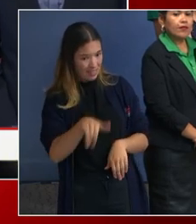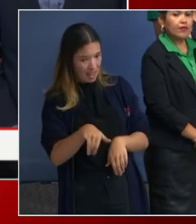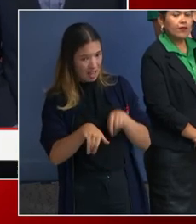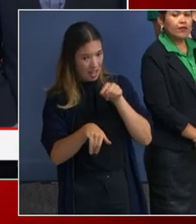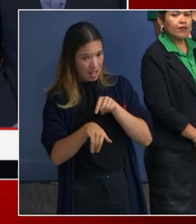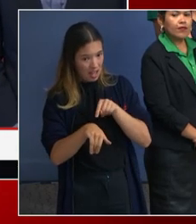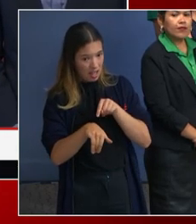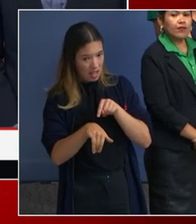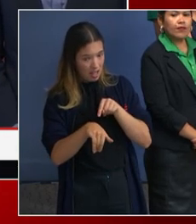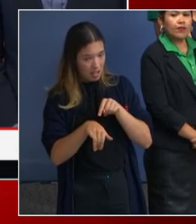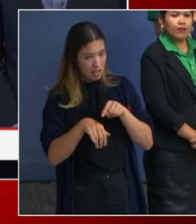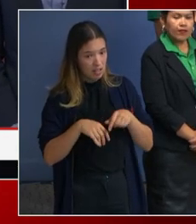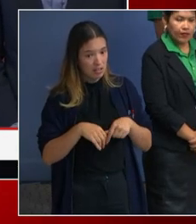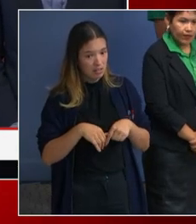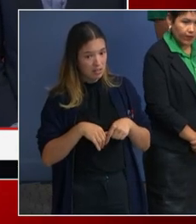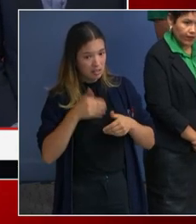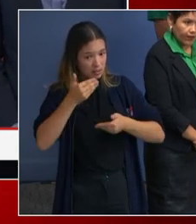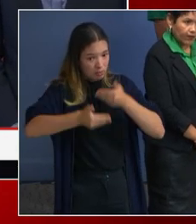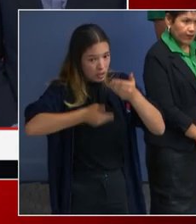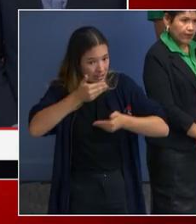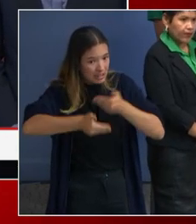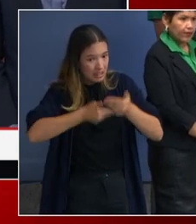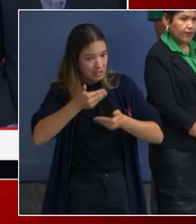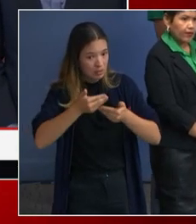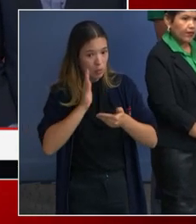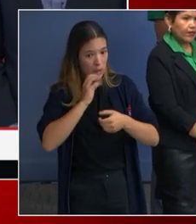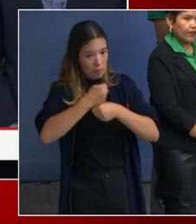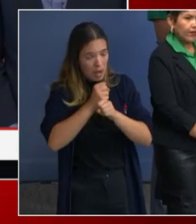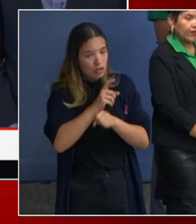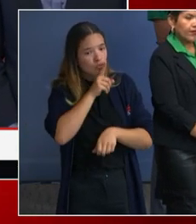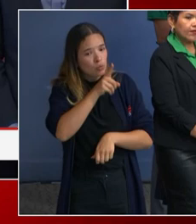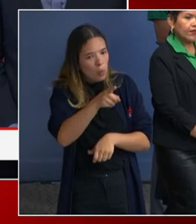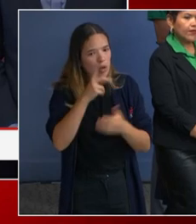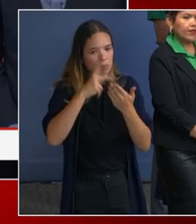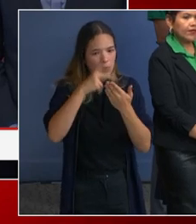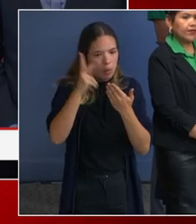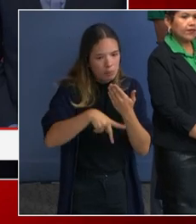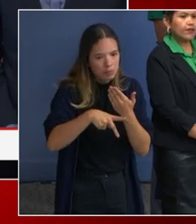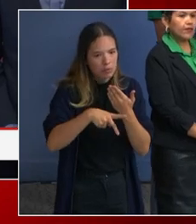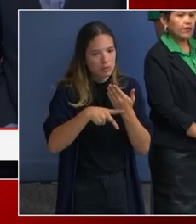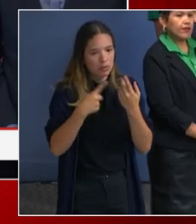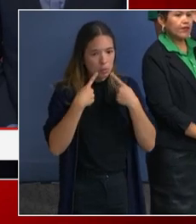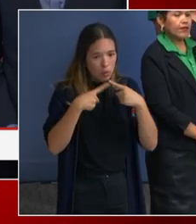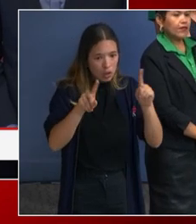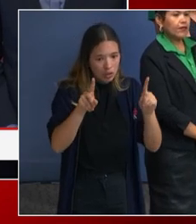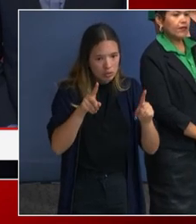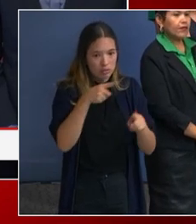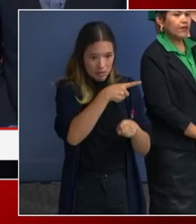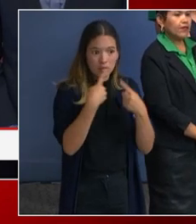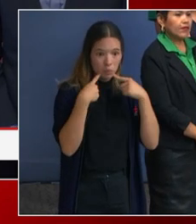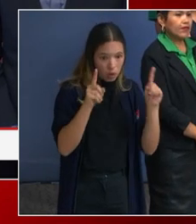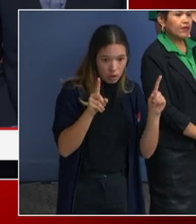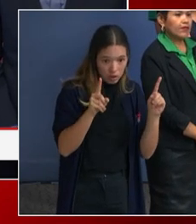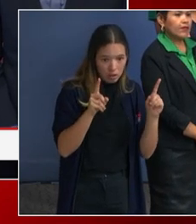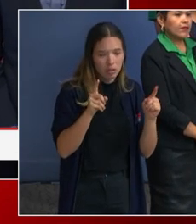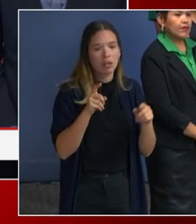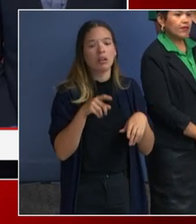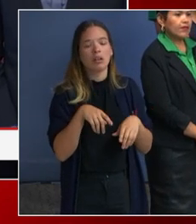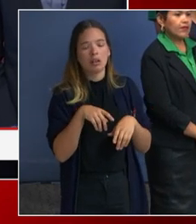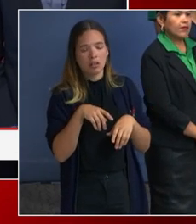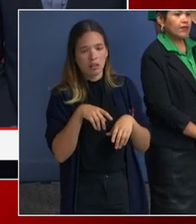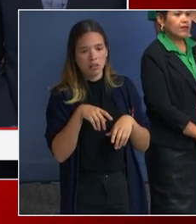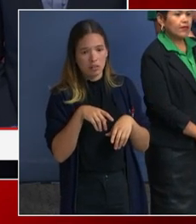that programs that you're announcing today and the efforts that you're announcing, those who are carrying them out would have